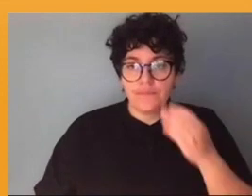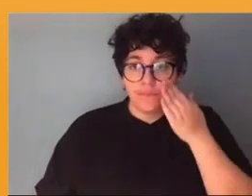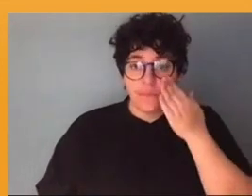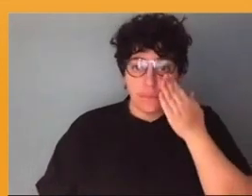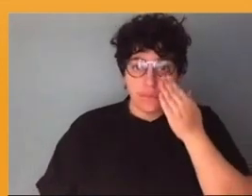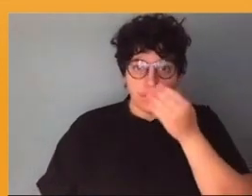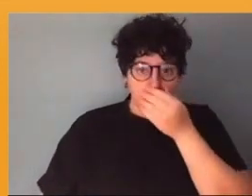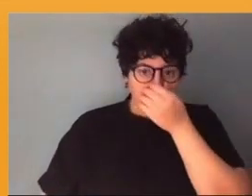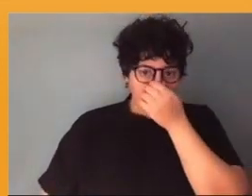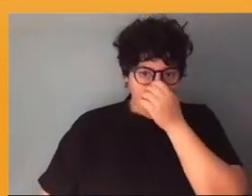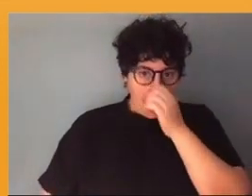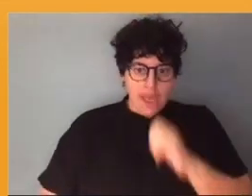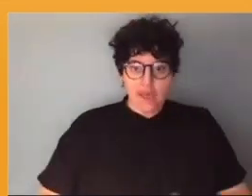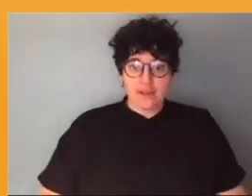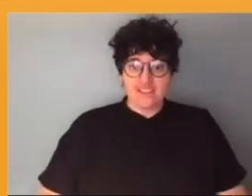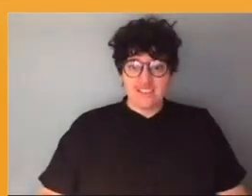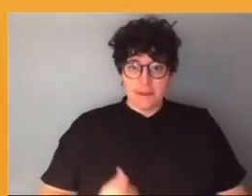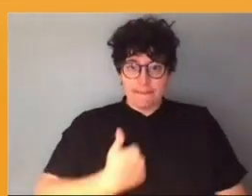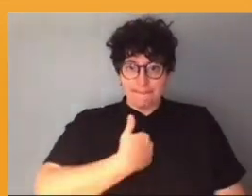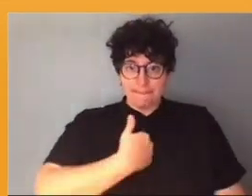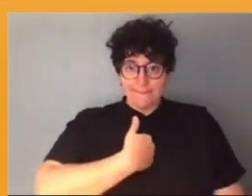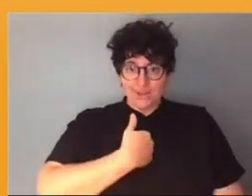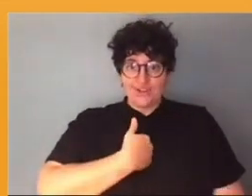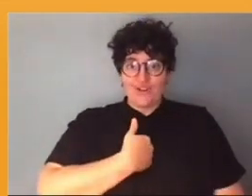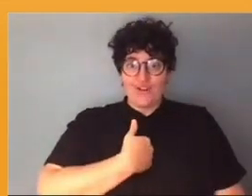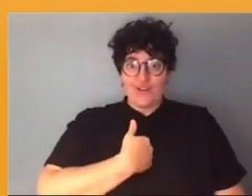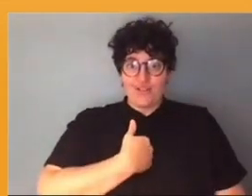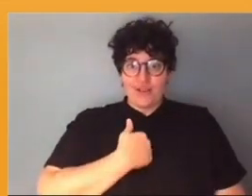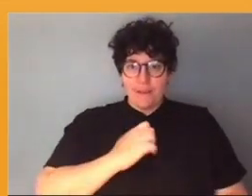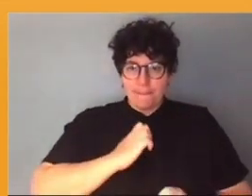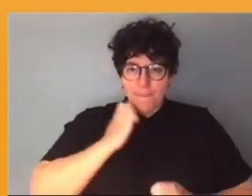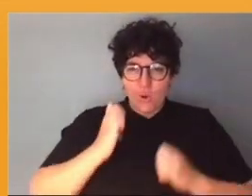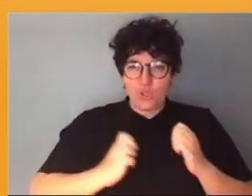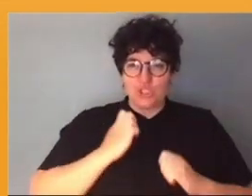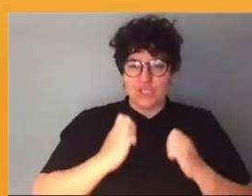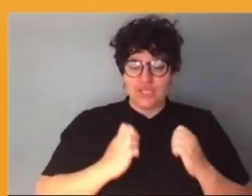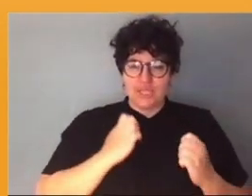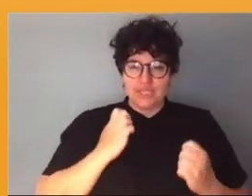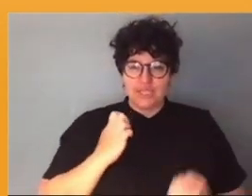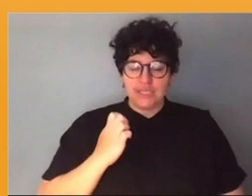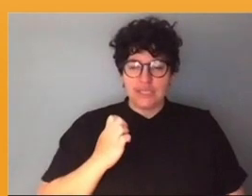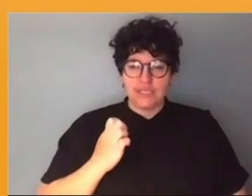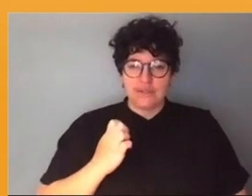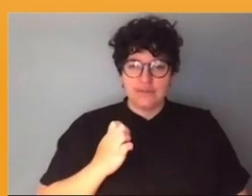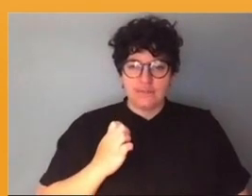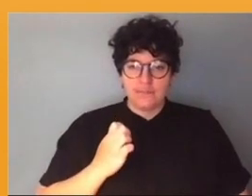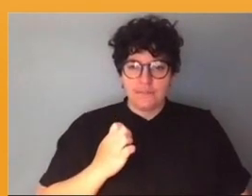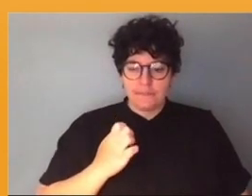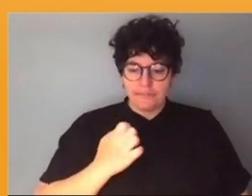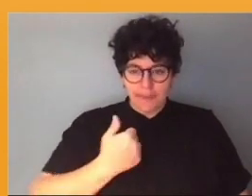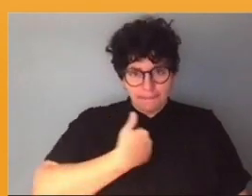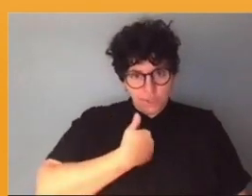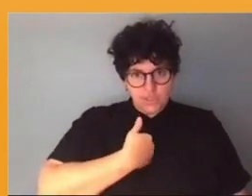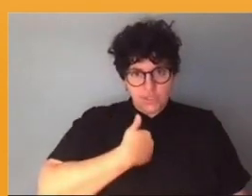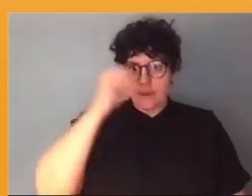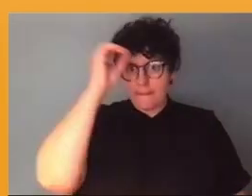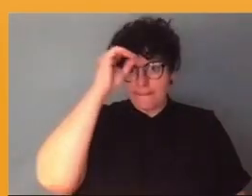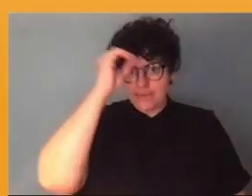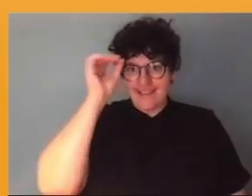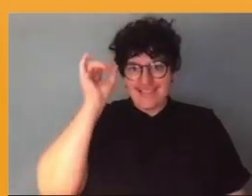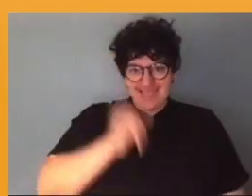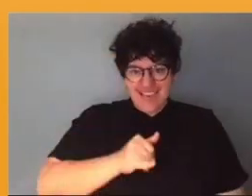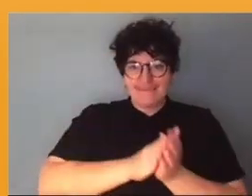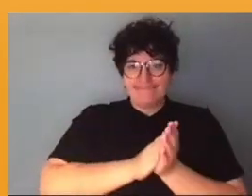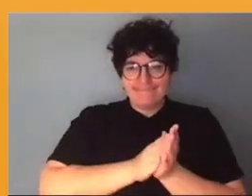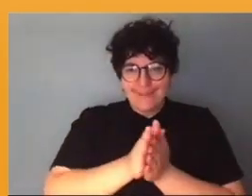personal emotion and personal opinion drive the work that I do, and instead